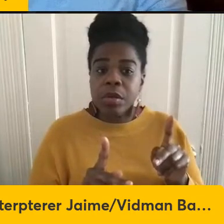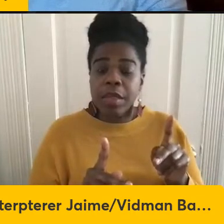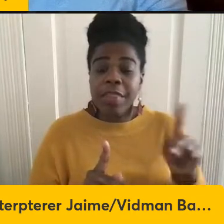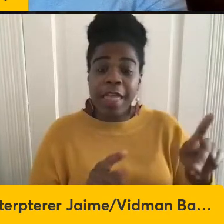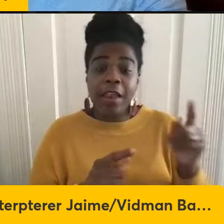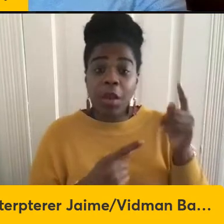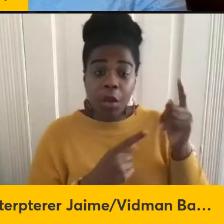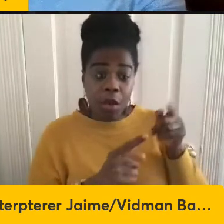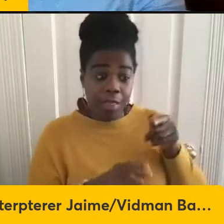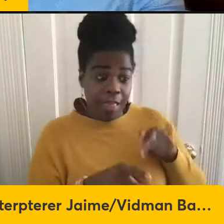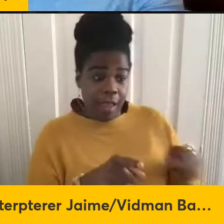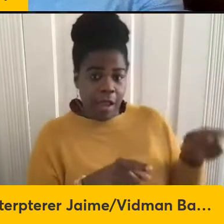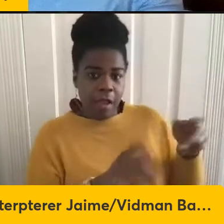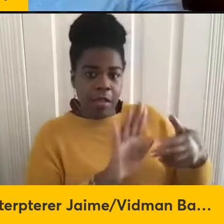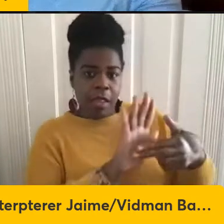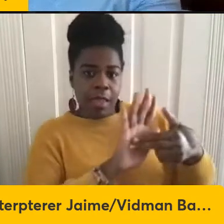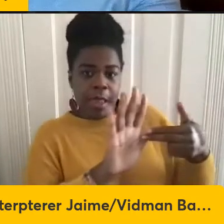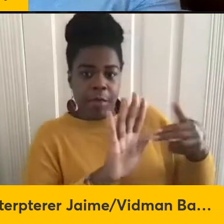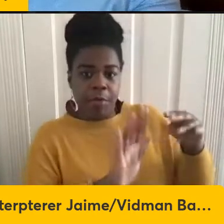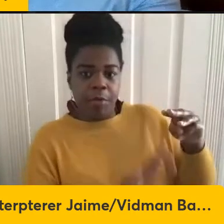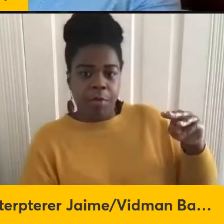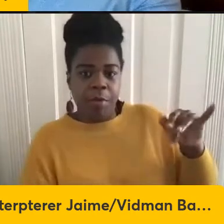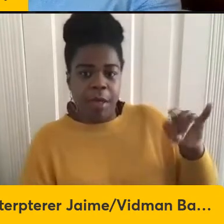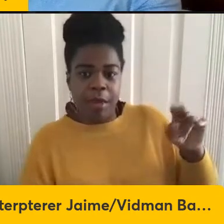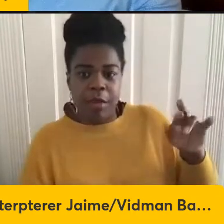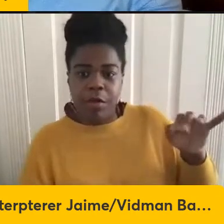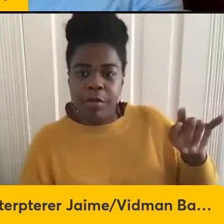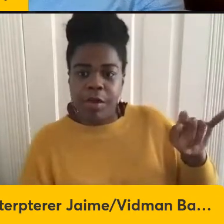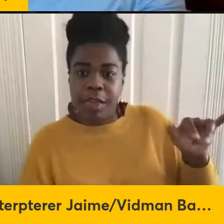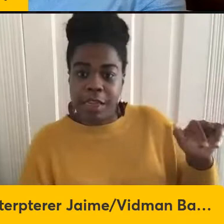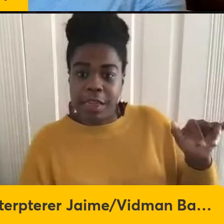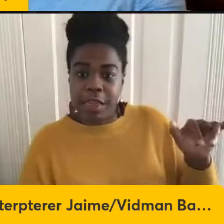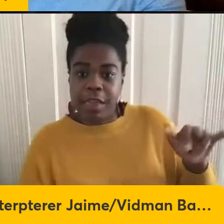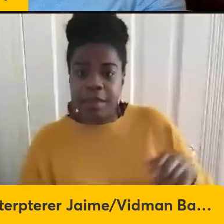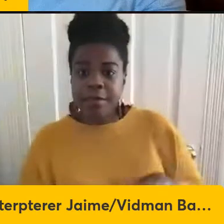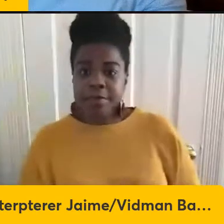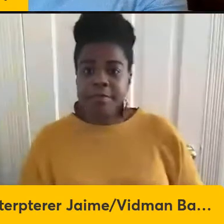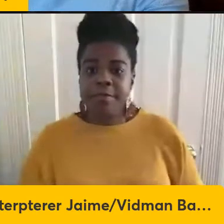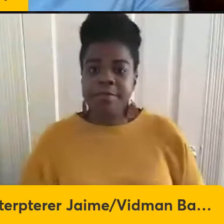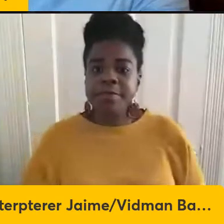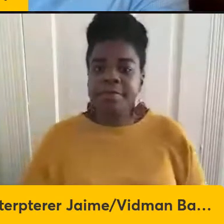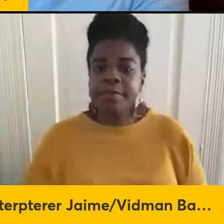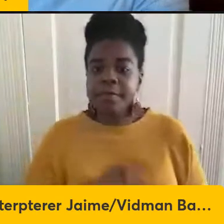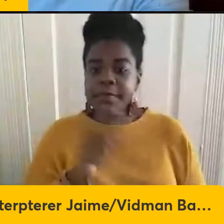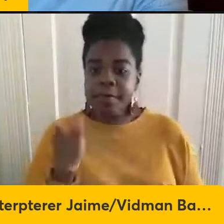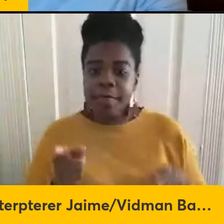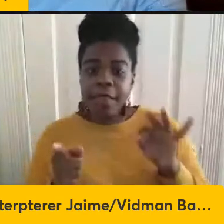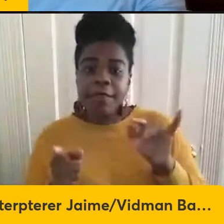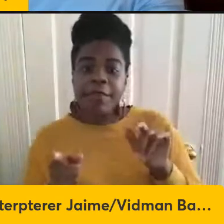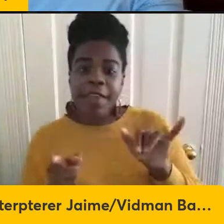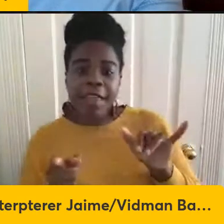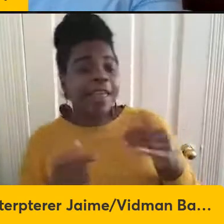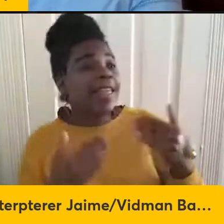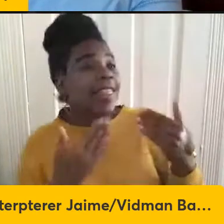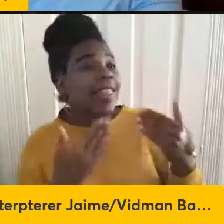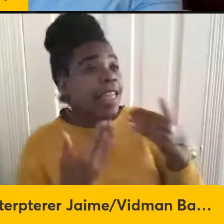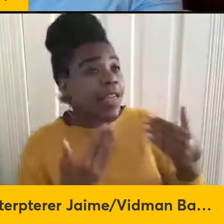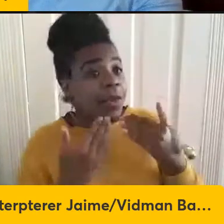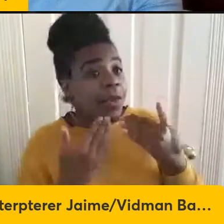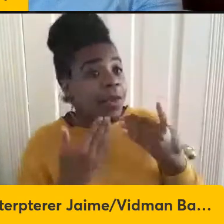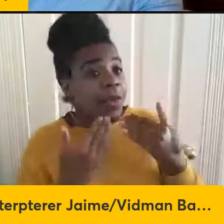considered minorities in their society? Yeah. Thank you.